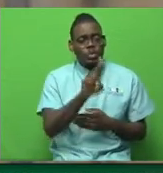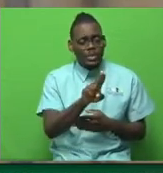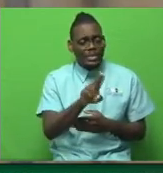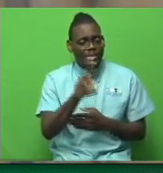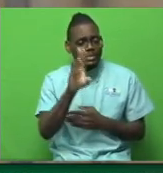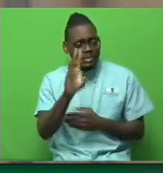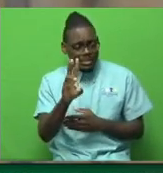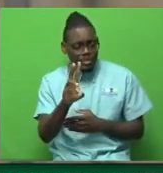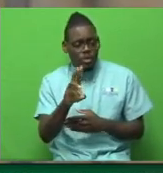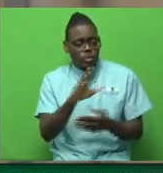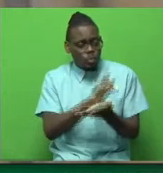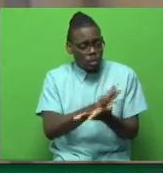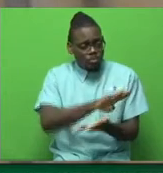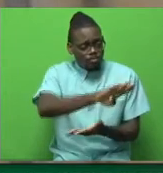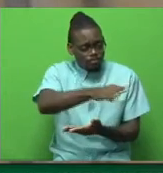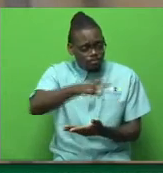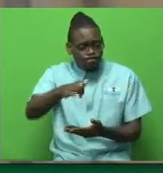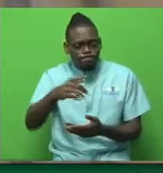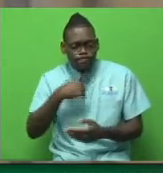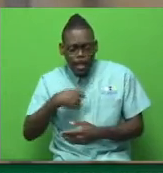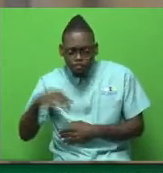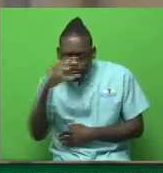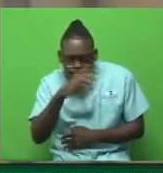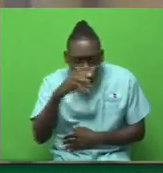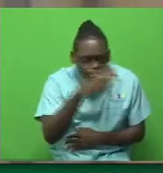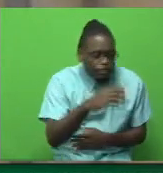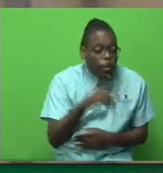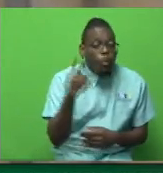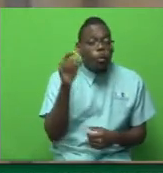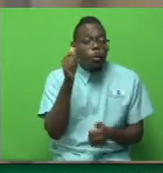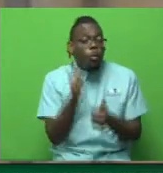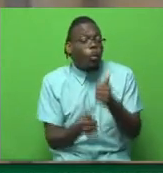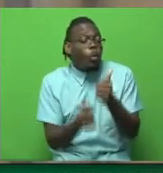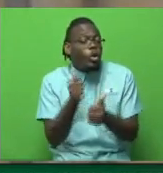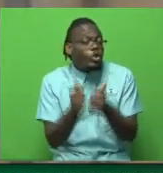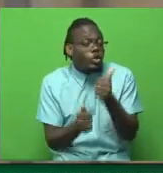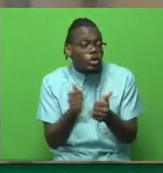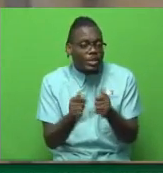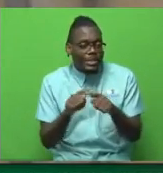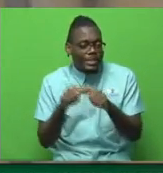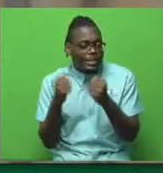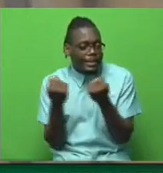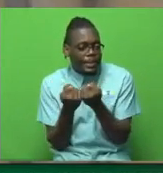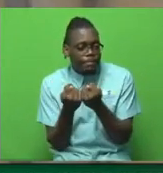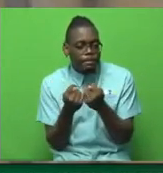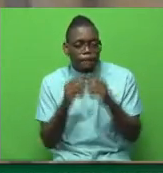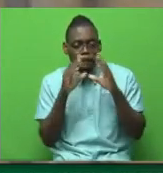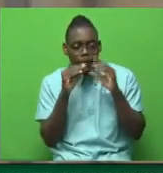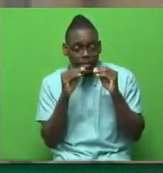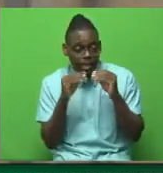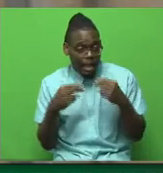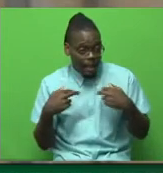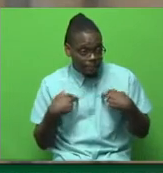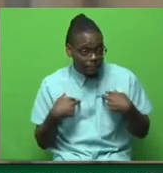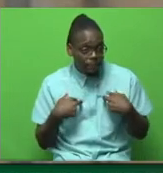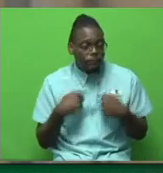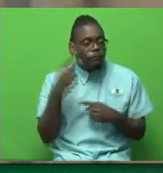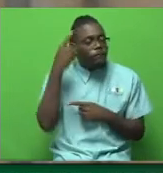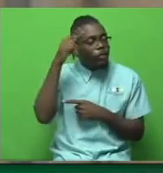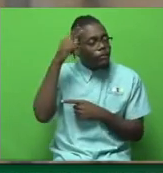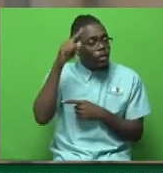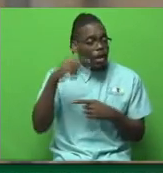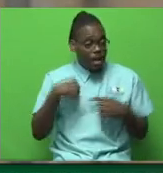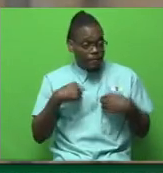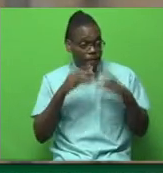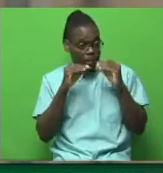to look for these school-based intervention team meetings put it as a part of the school day so it doesn't happen after school